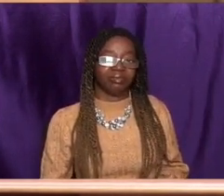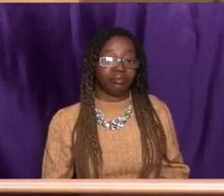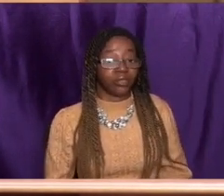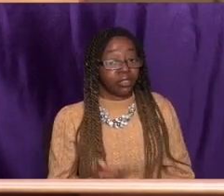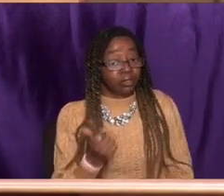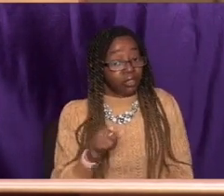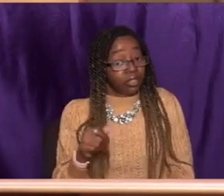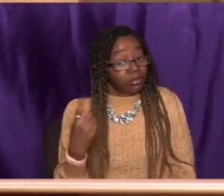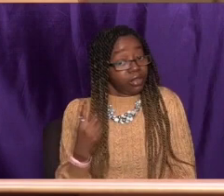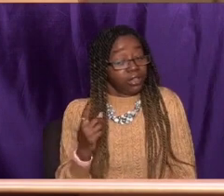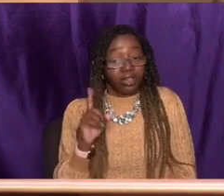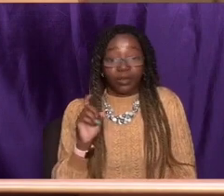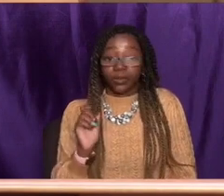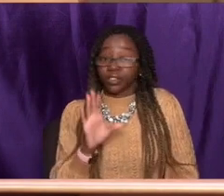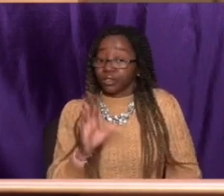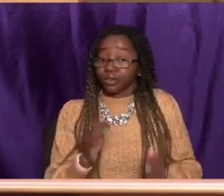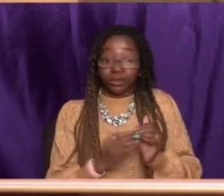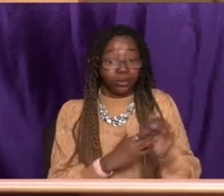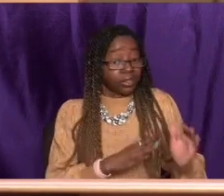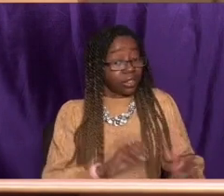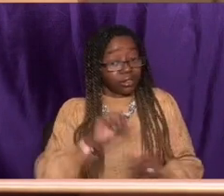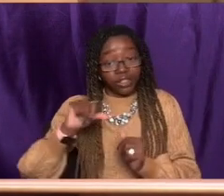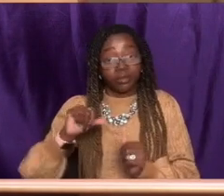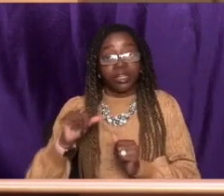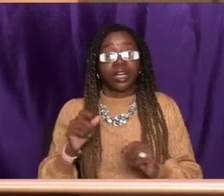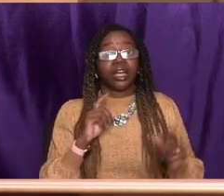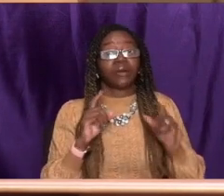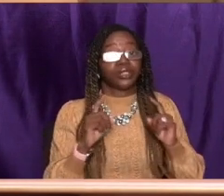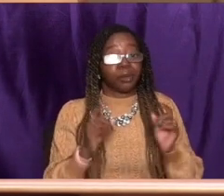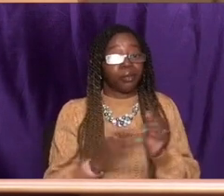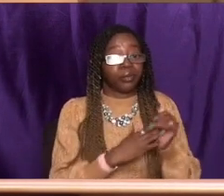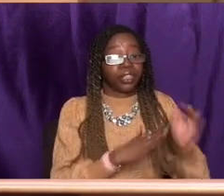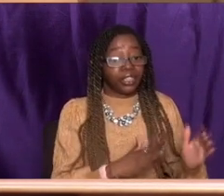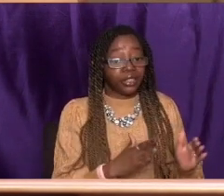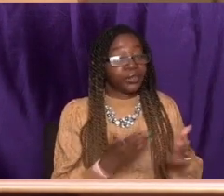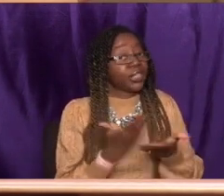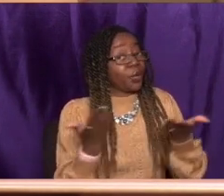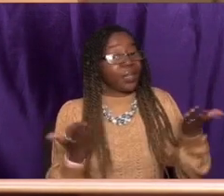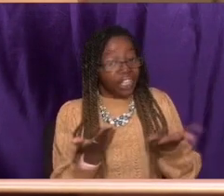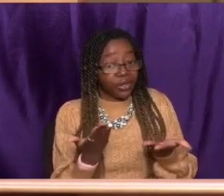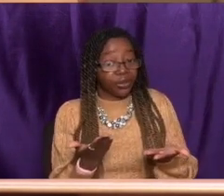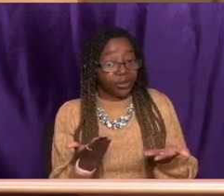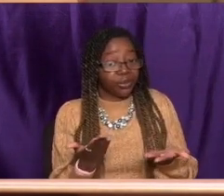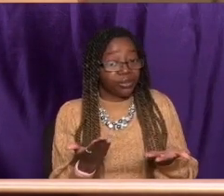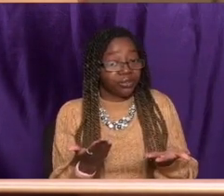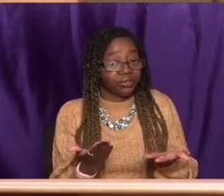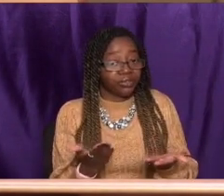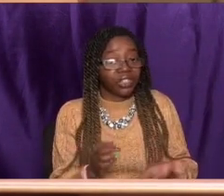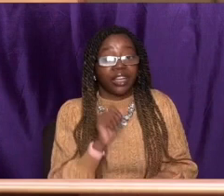Anybody ever question your leadership? I'm talking to all the leaders out here.